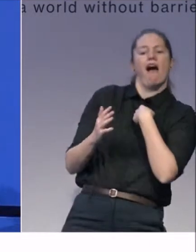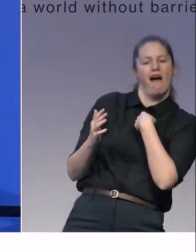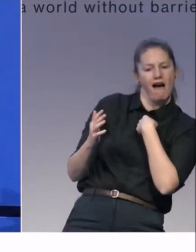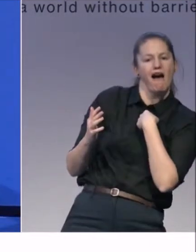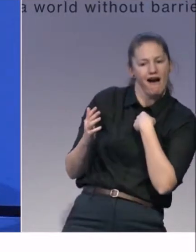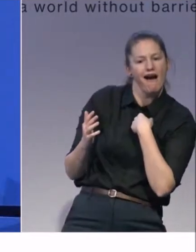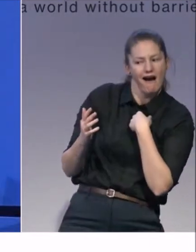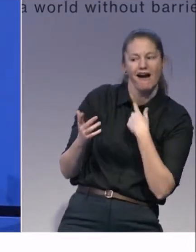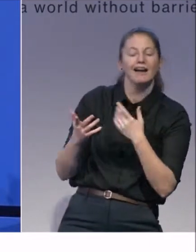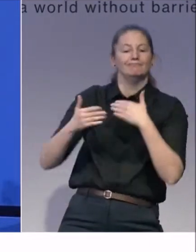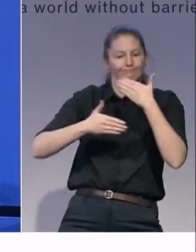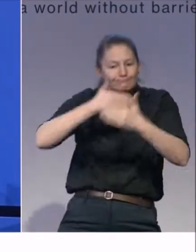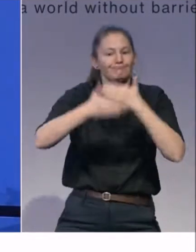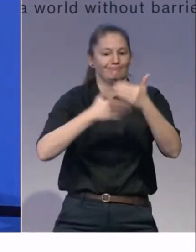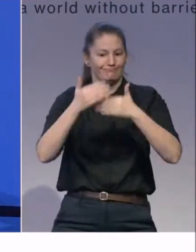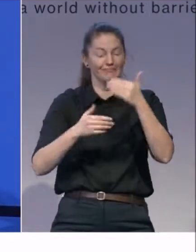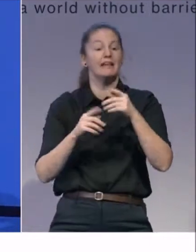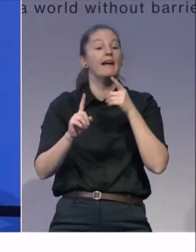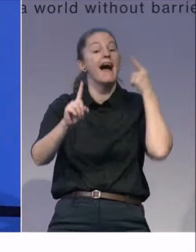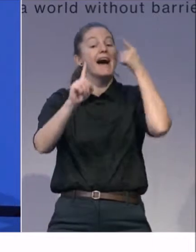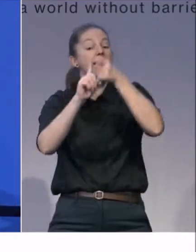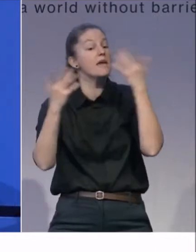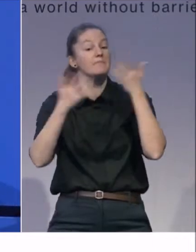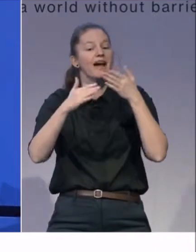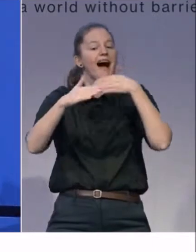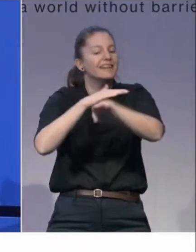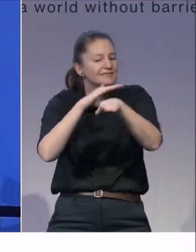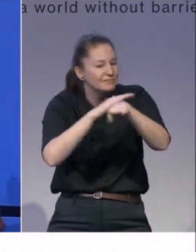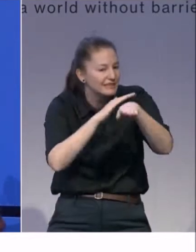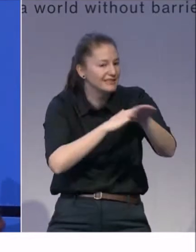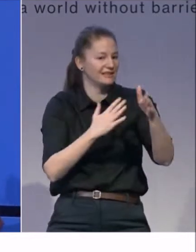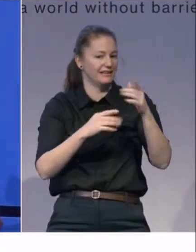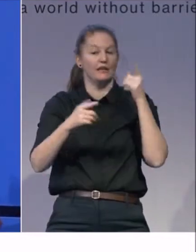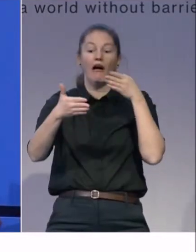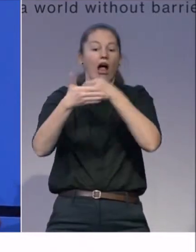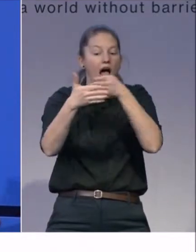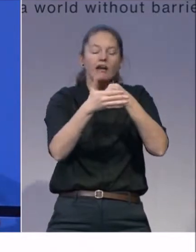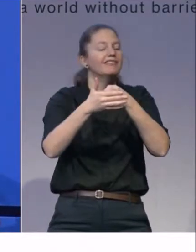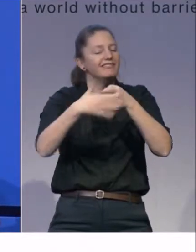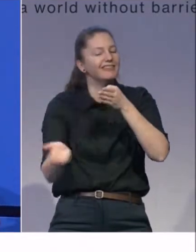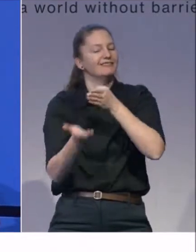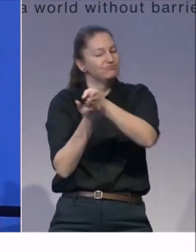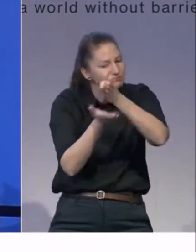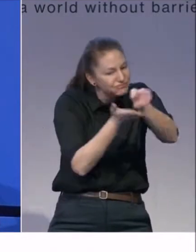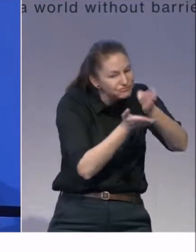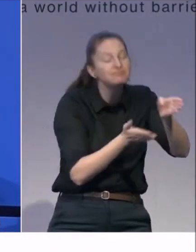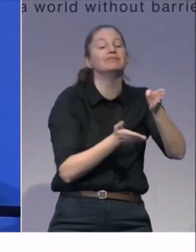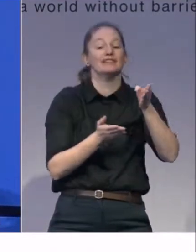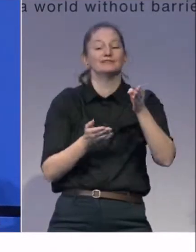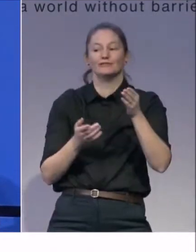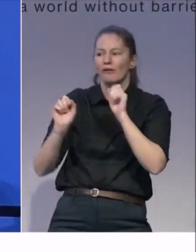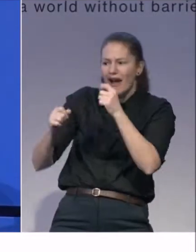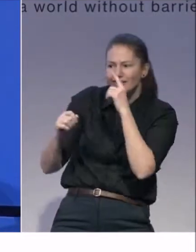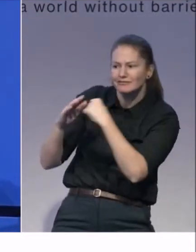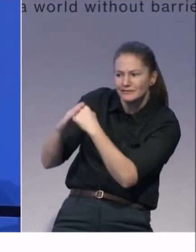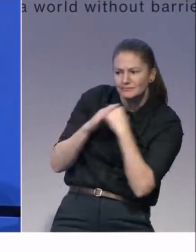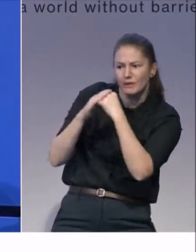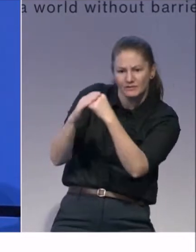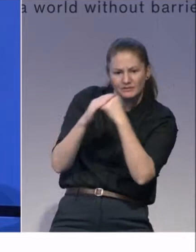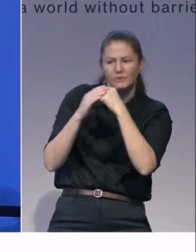they have the right support, if every stakeholder is able to put the right thing in place, then everybody can